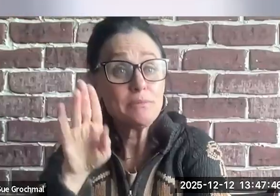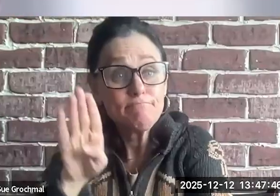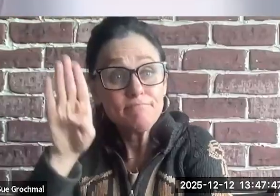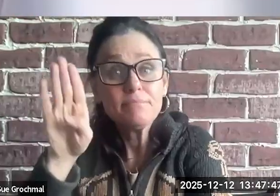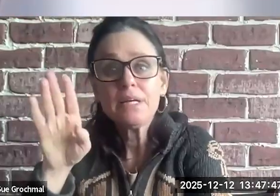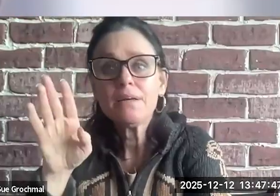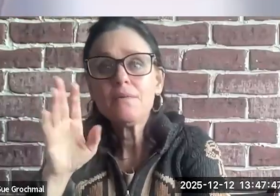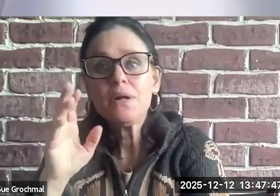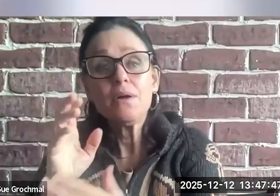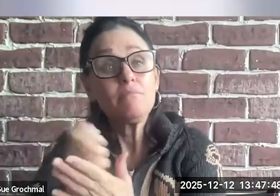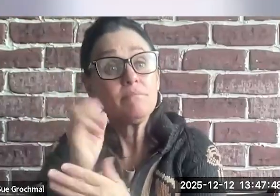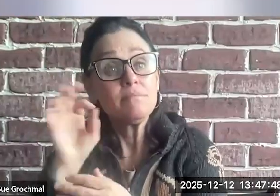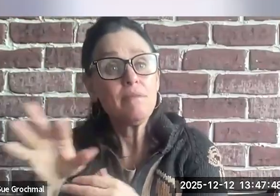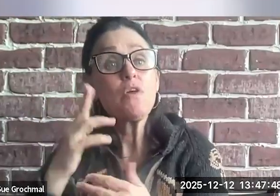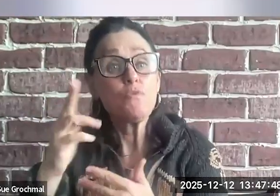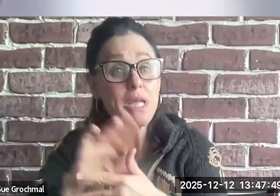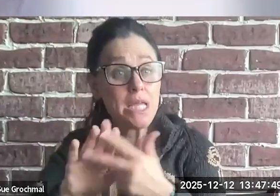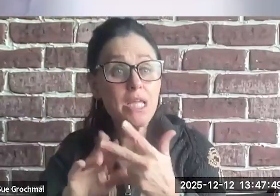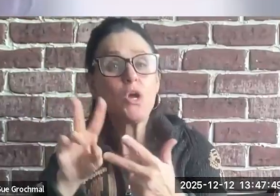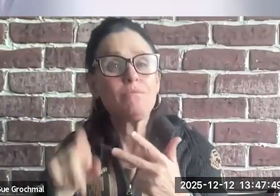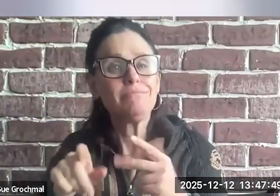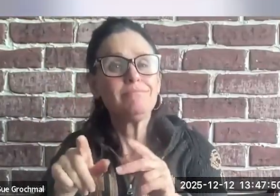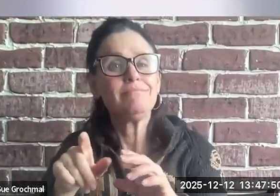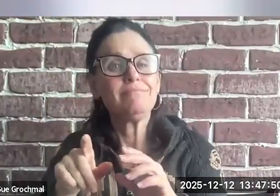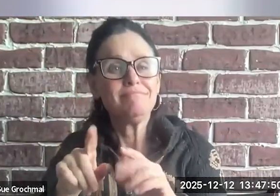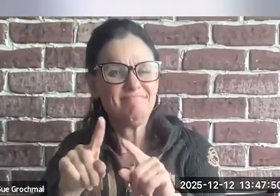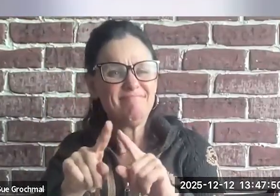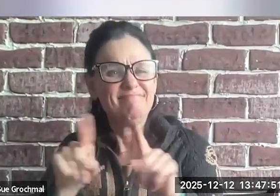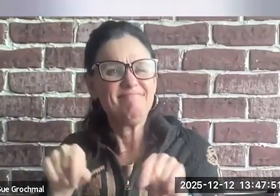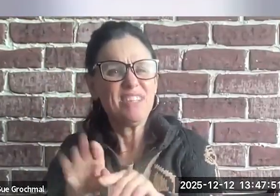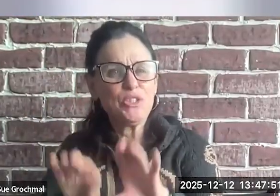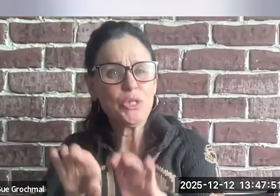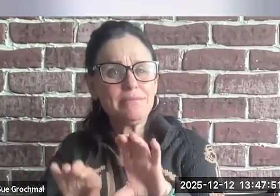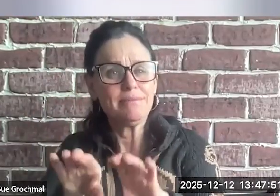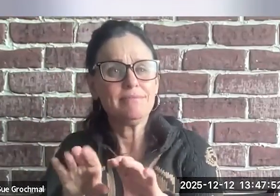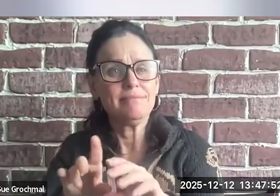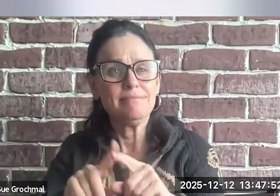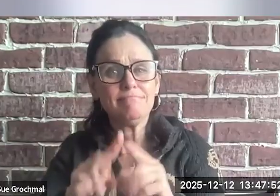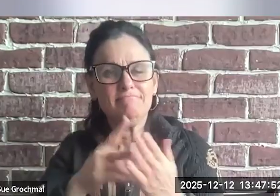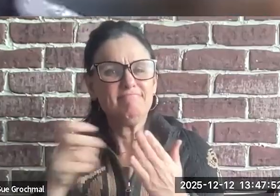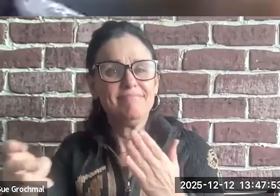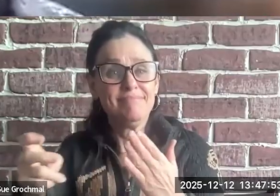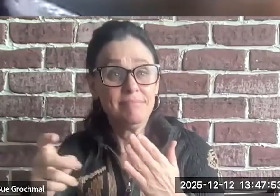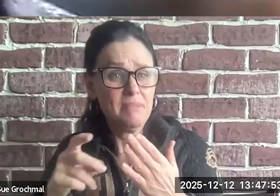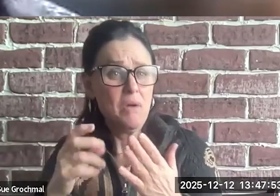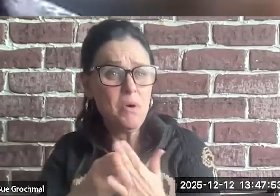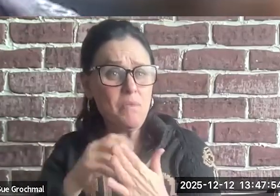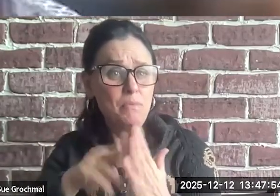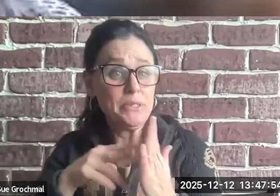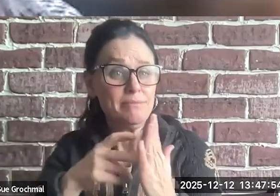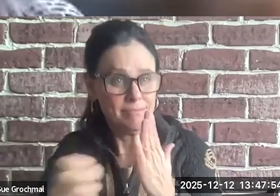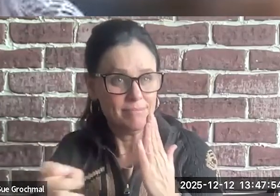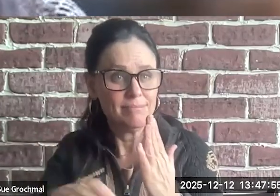I was just we have 3 questions that are in the question and answer, and so I thought I could just read out Please do. the first